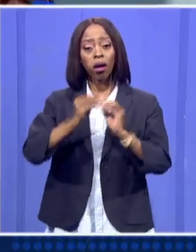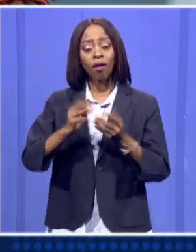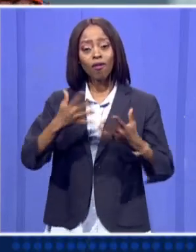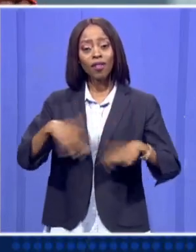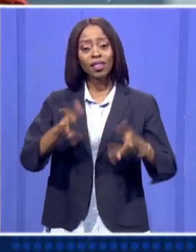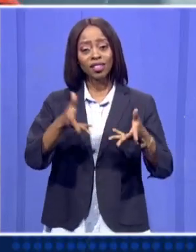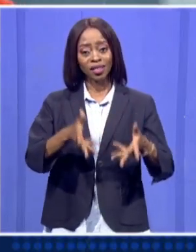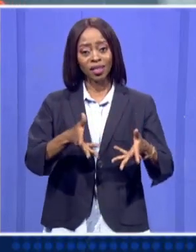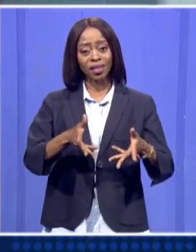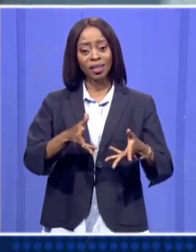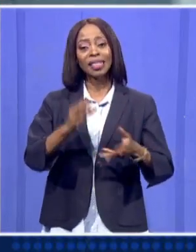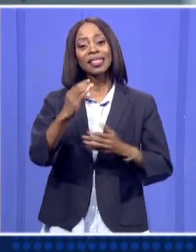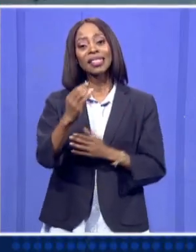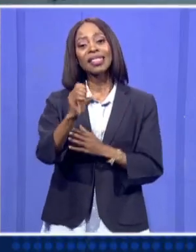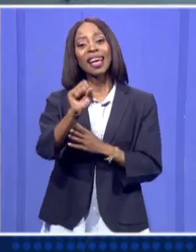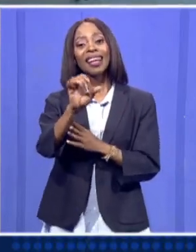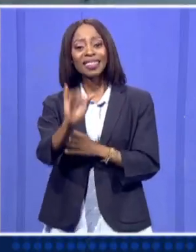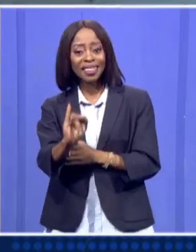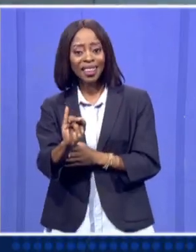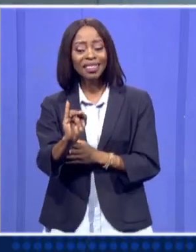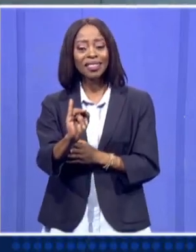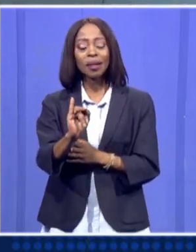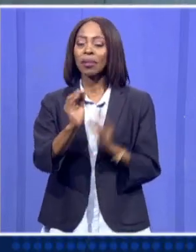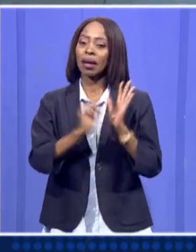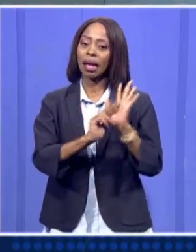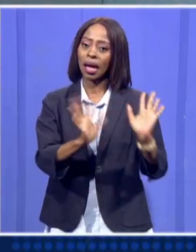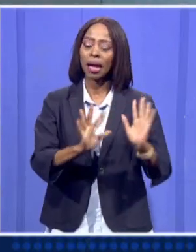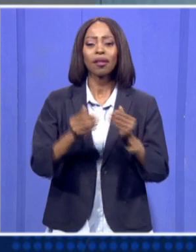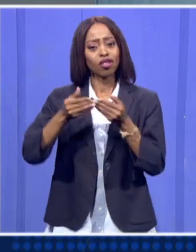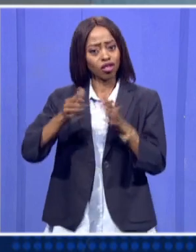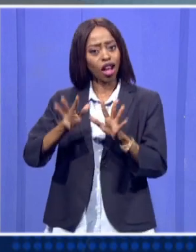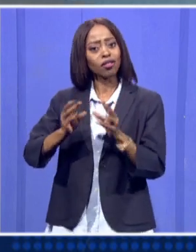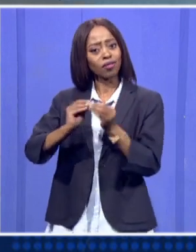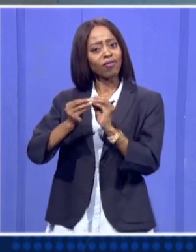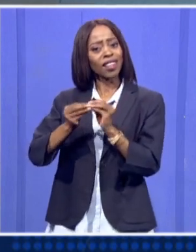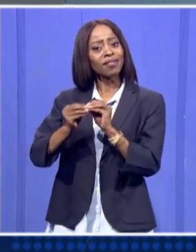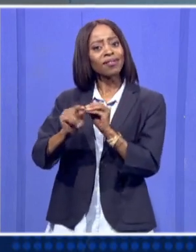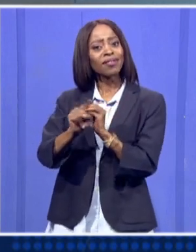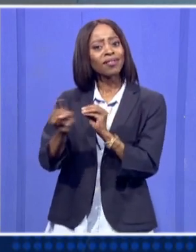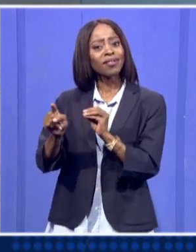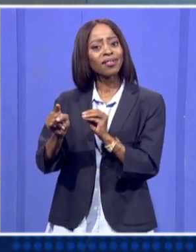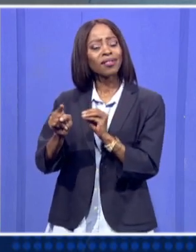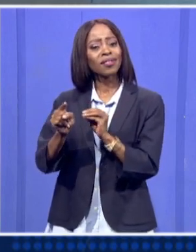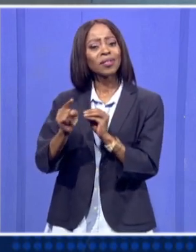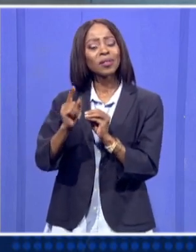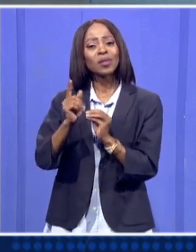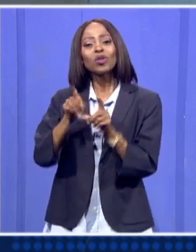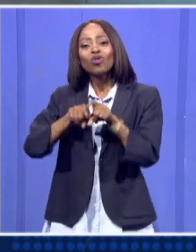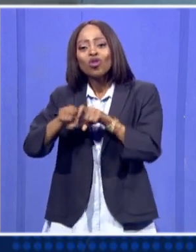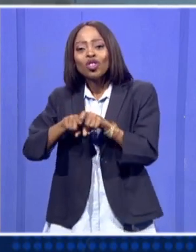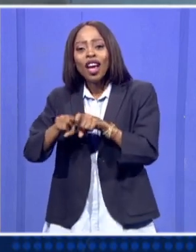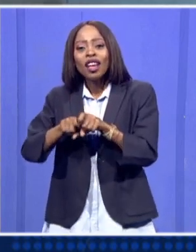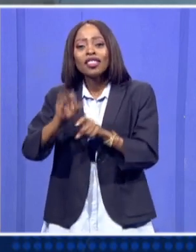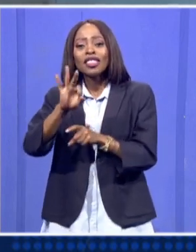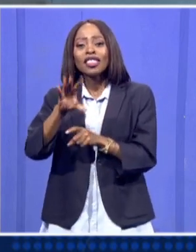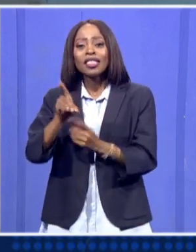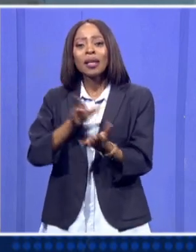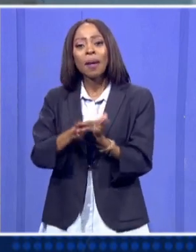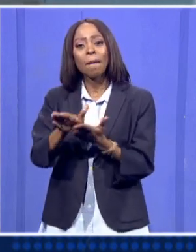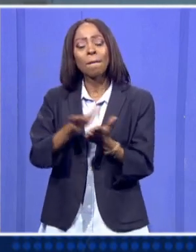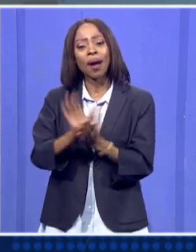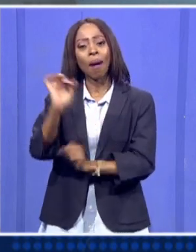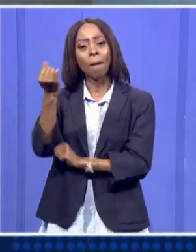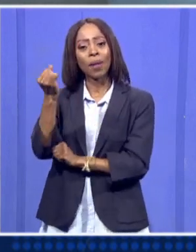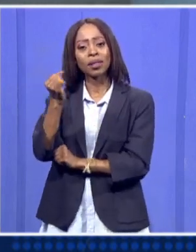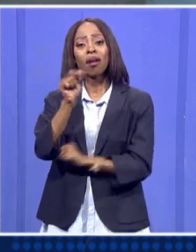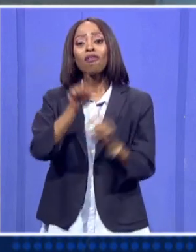enough, CSI, and I'm not speaking on their behalf, they've already started to sort of do prototype of 3D print machines for